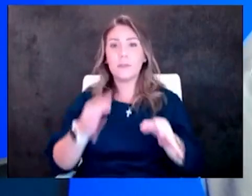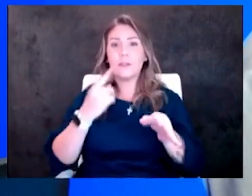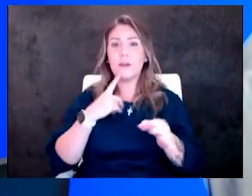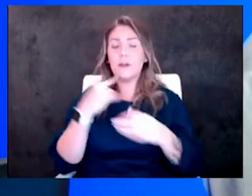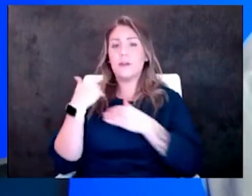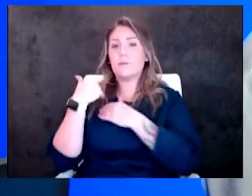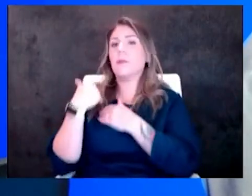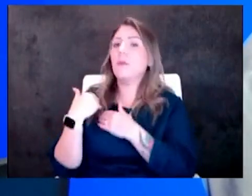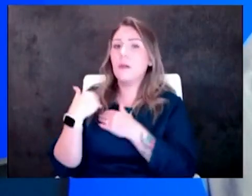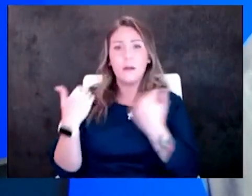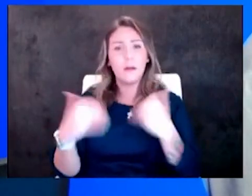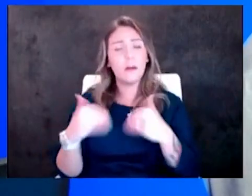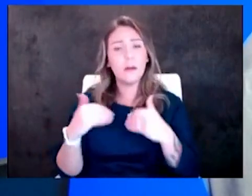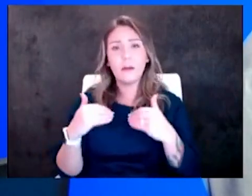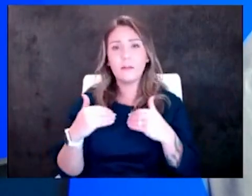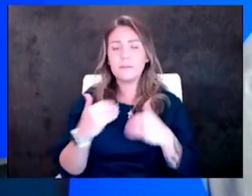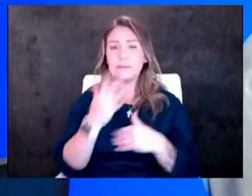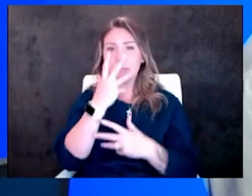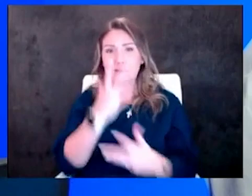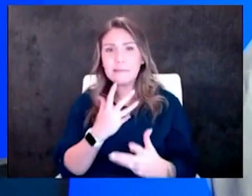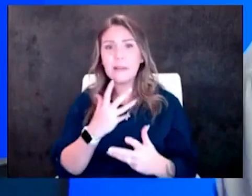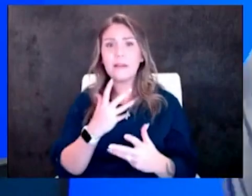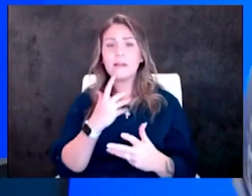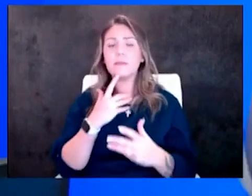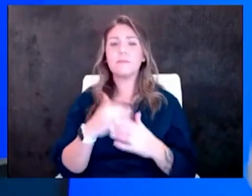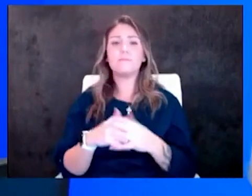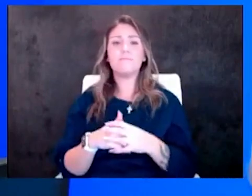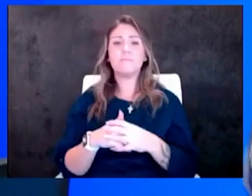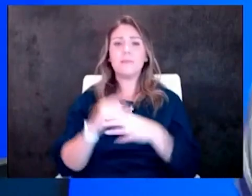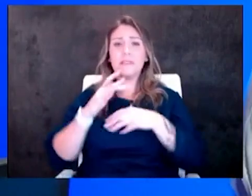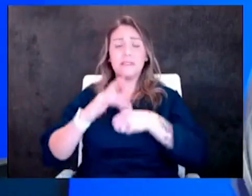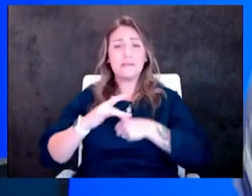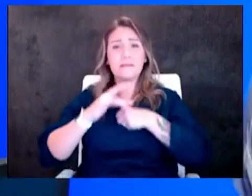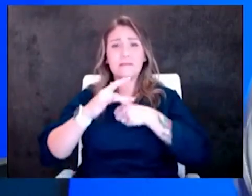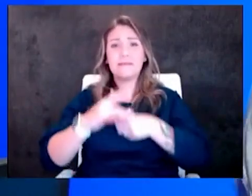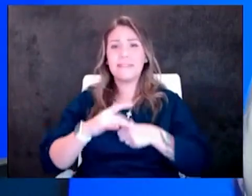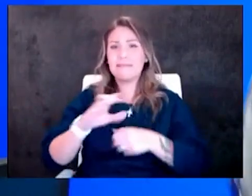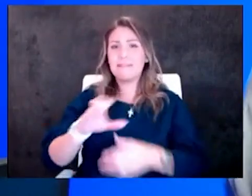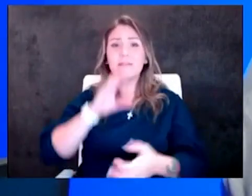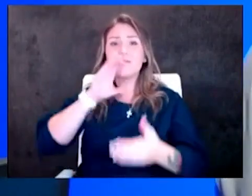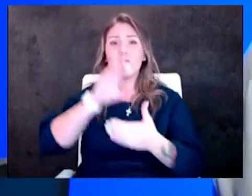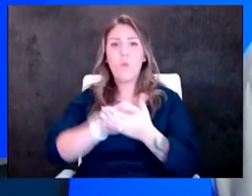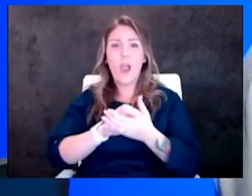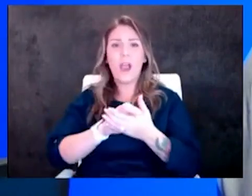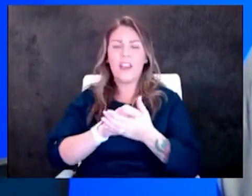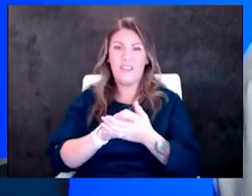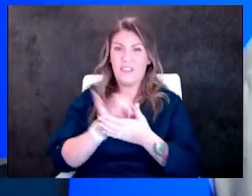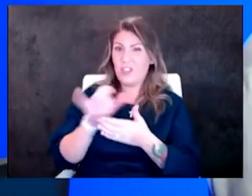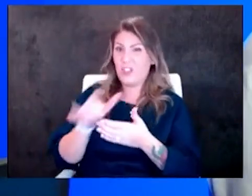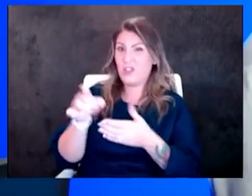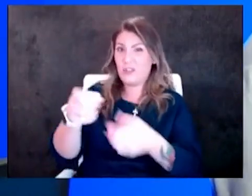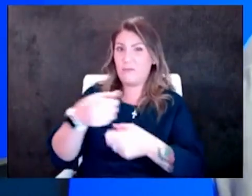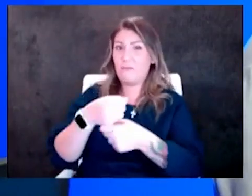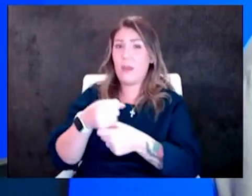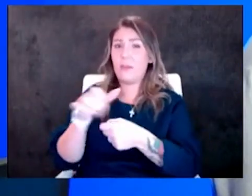that his wife would have to carry that burden that she made that choice.